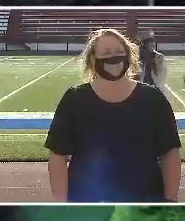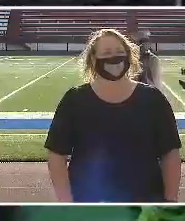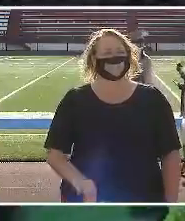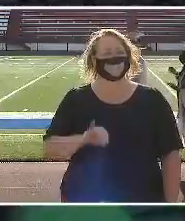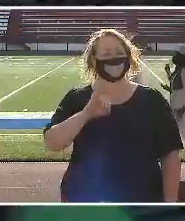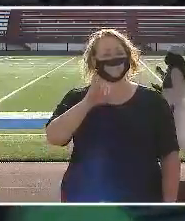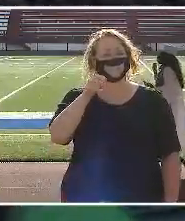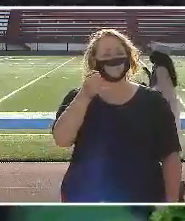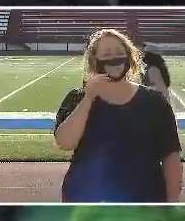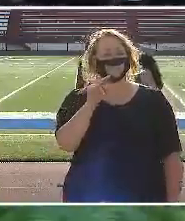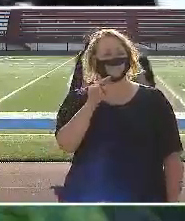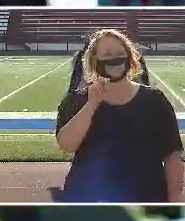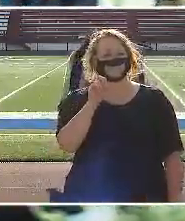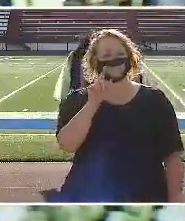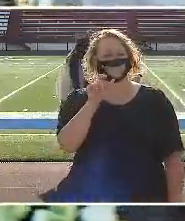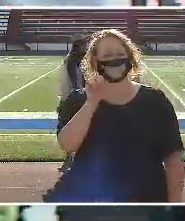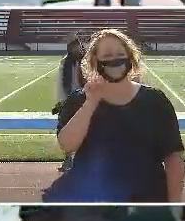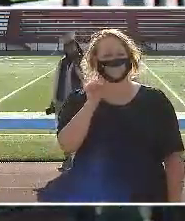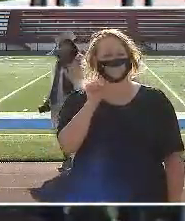Jalise Ti.